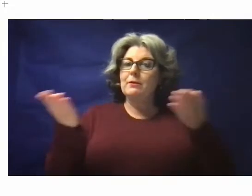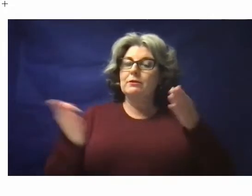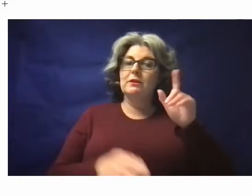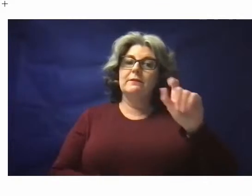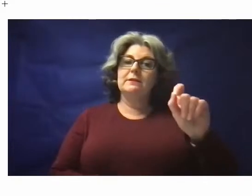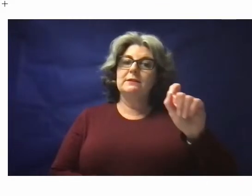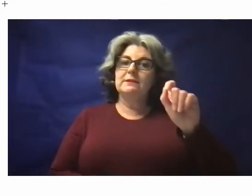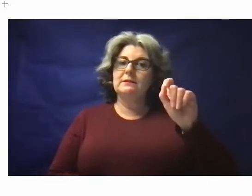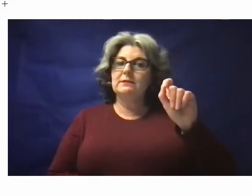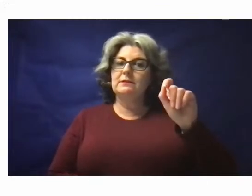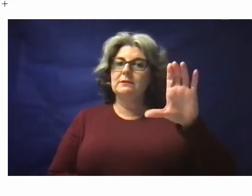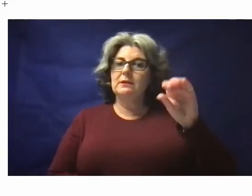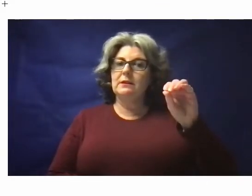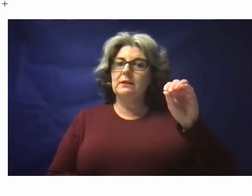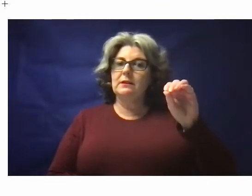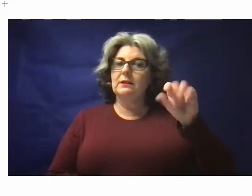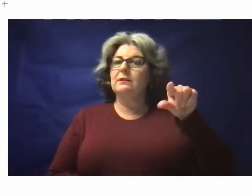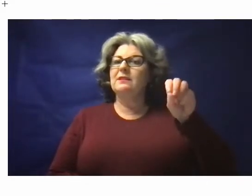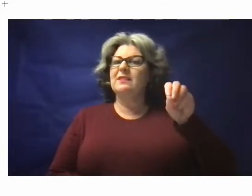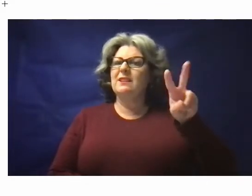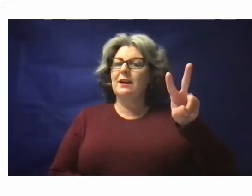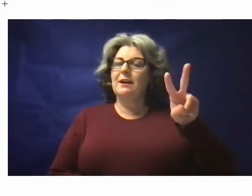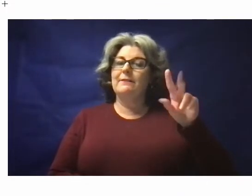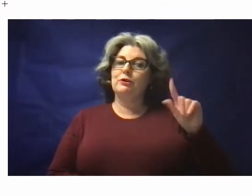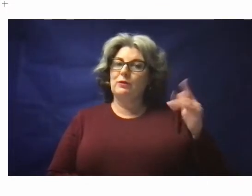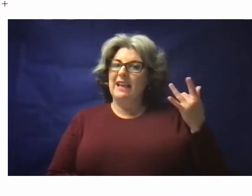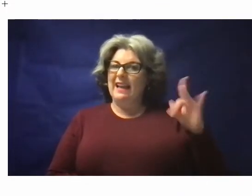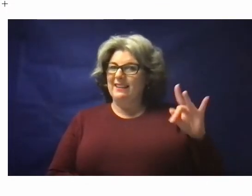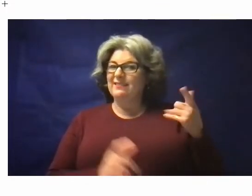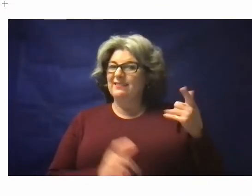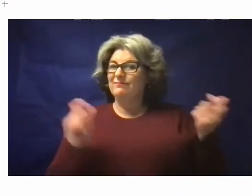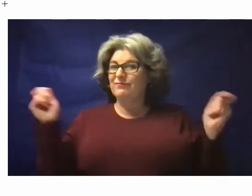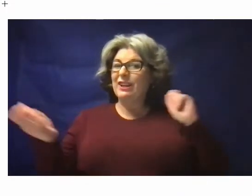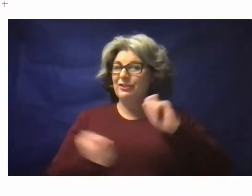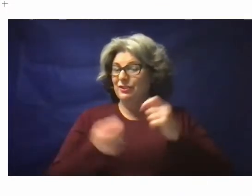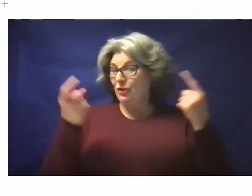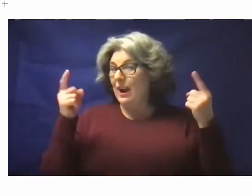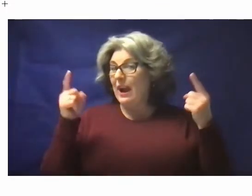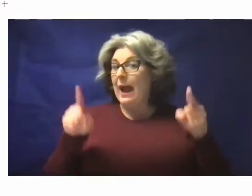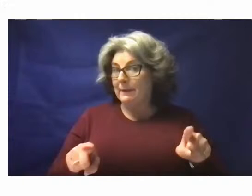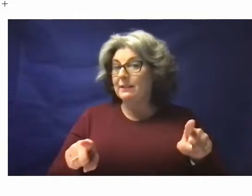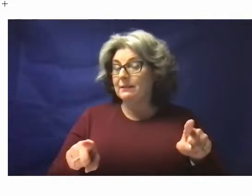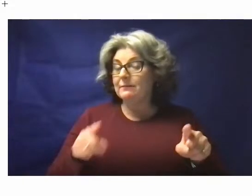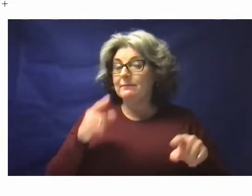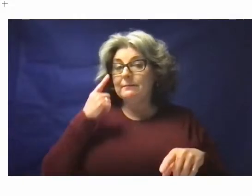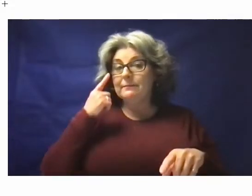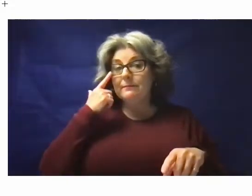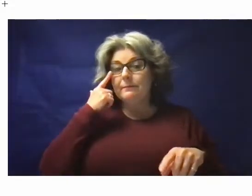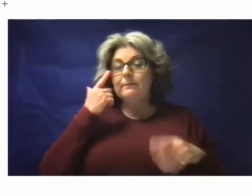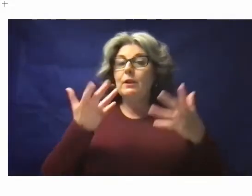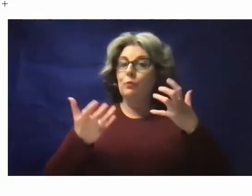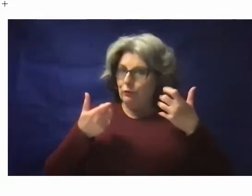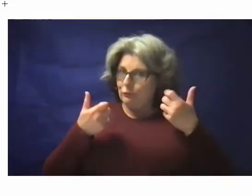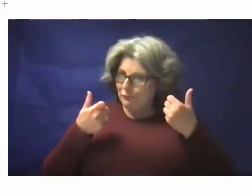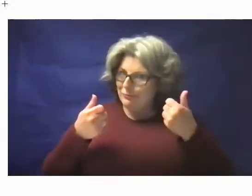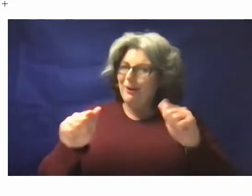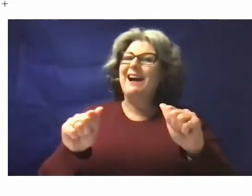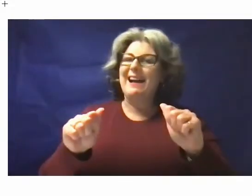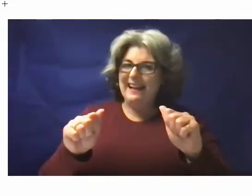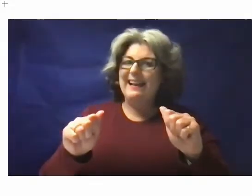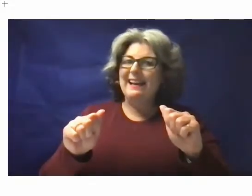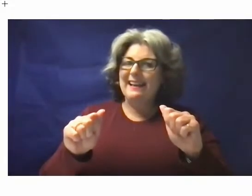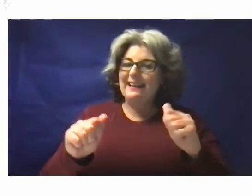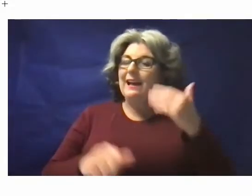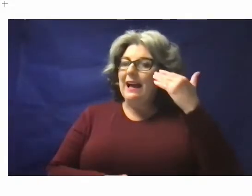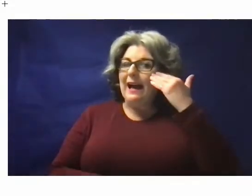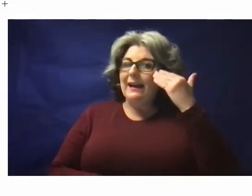released in 2018. Like, there's some big changes happening, and we're we're trying. I know we're in a